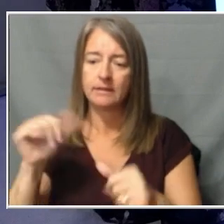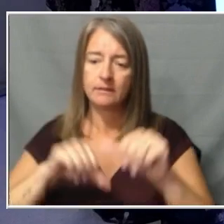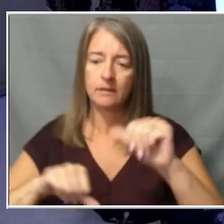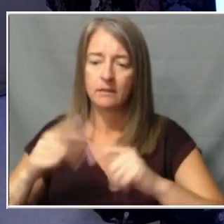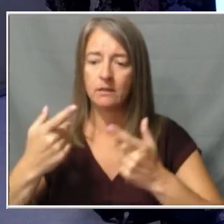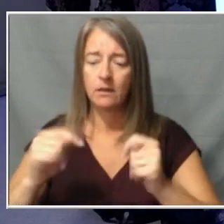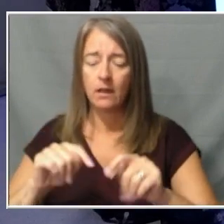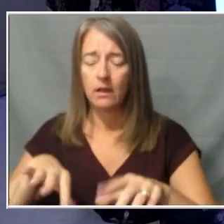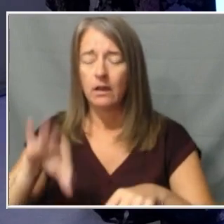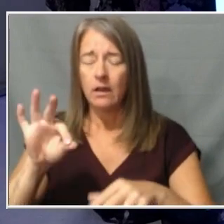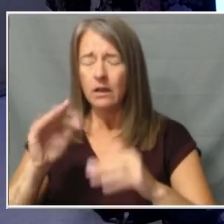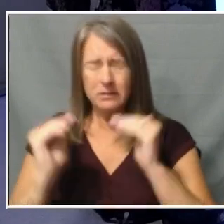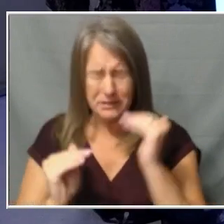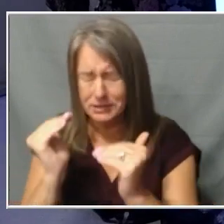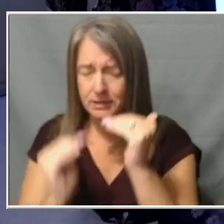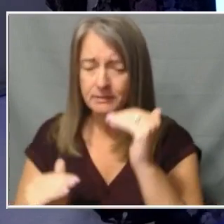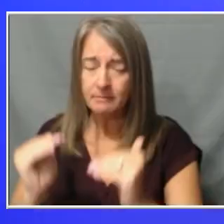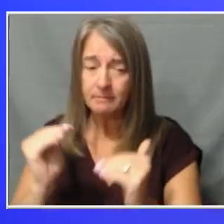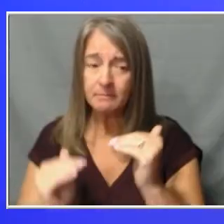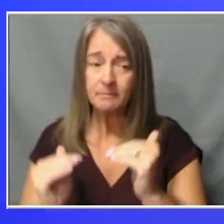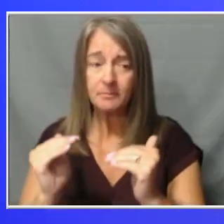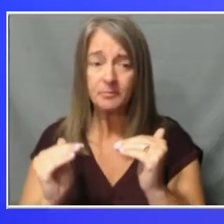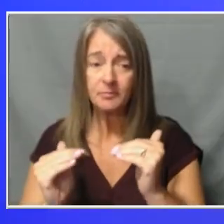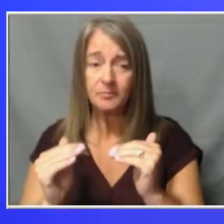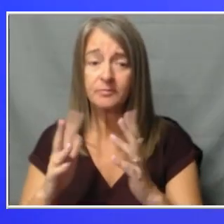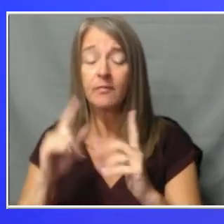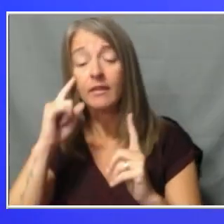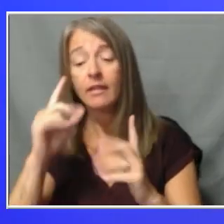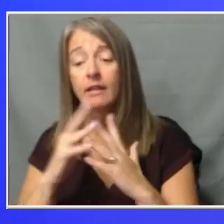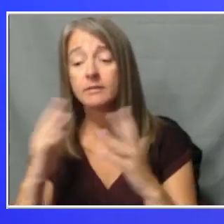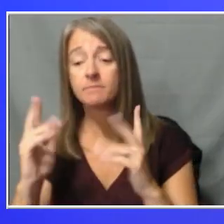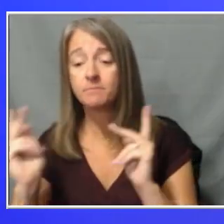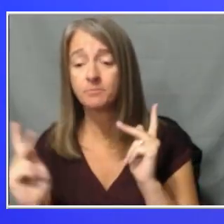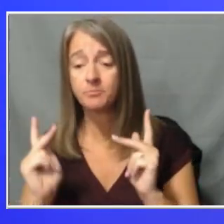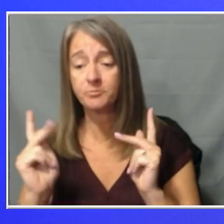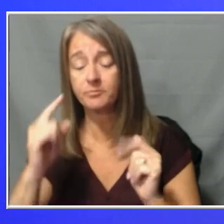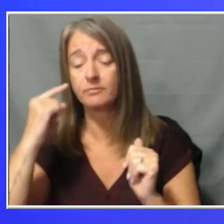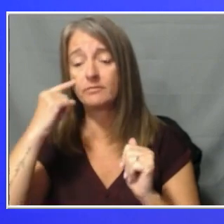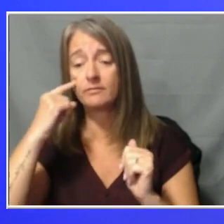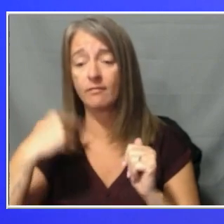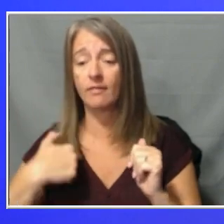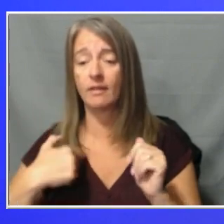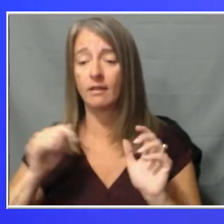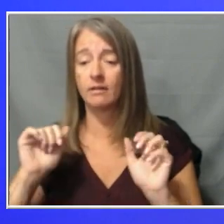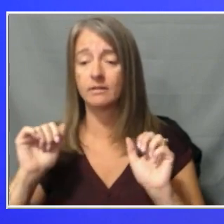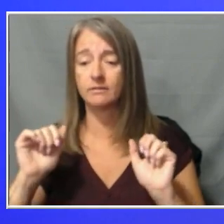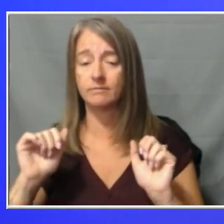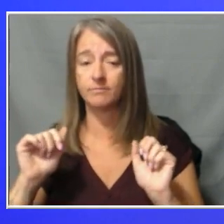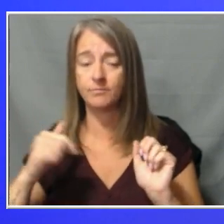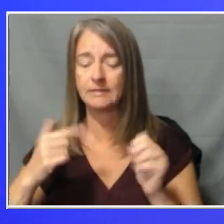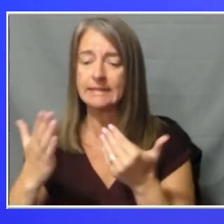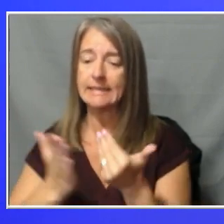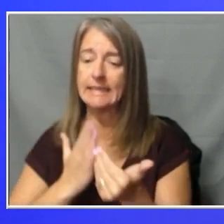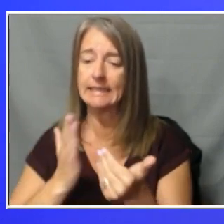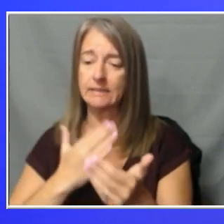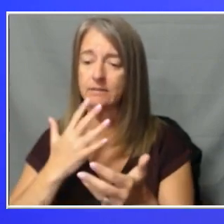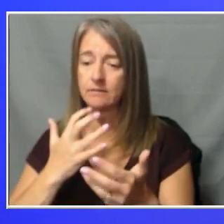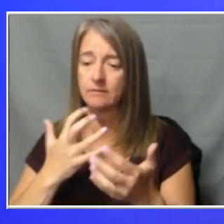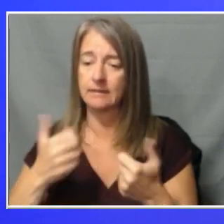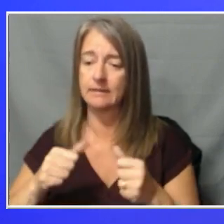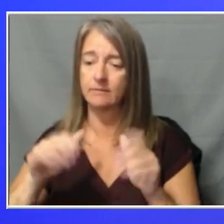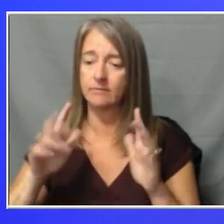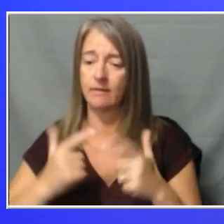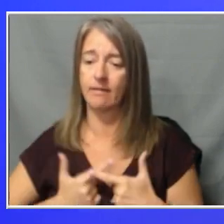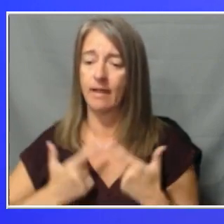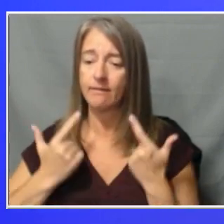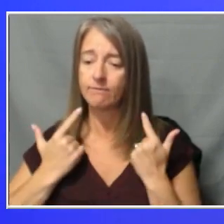delicate balance? Yes, I think a lot of people think that I would easily sacrifice my life for something